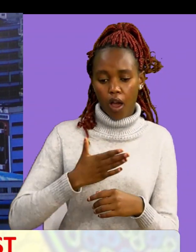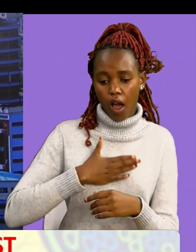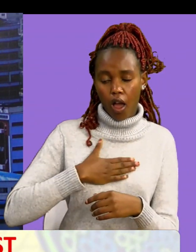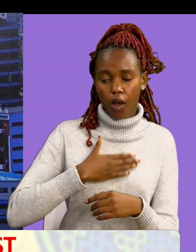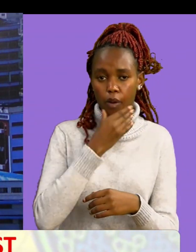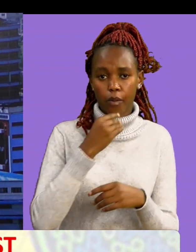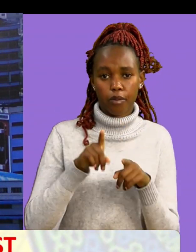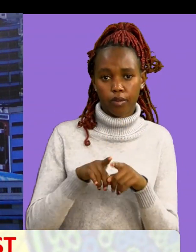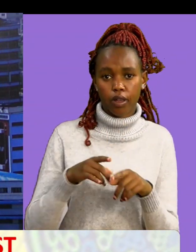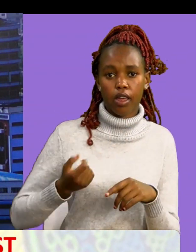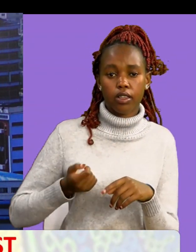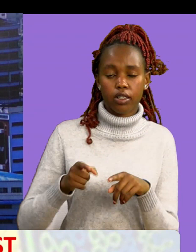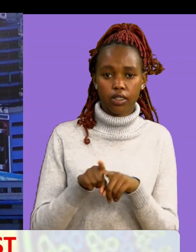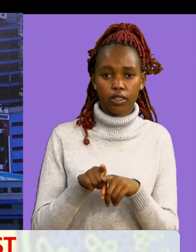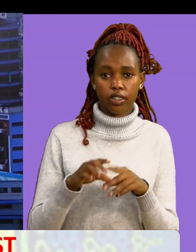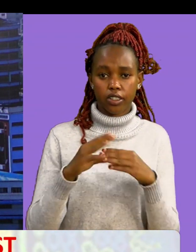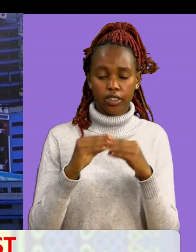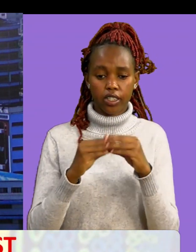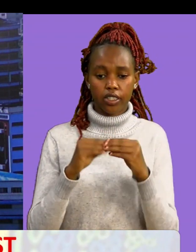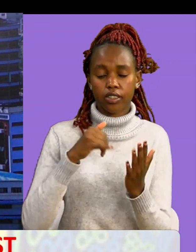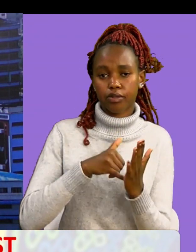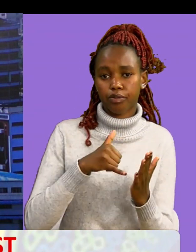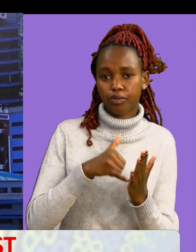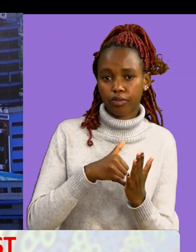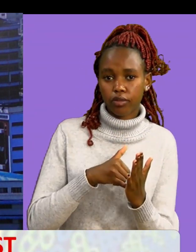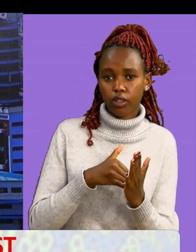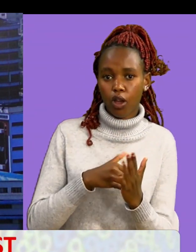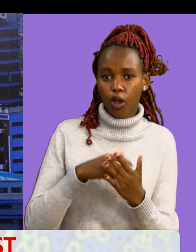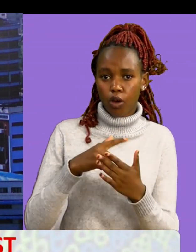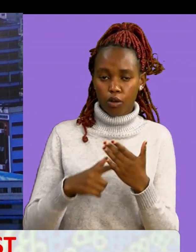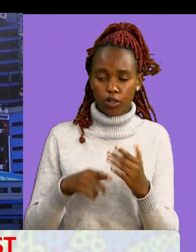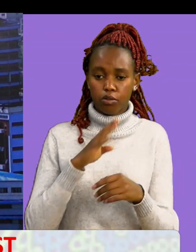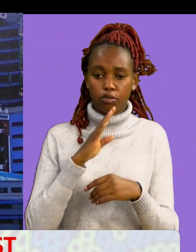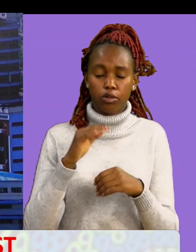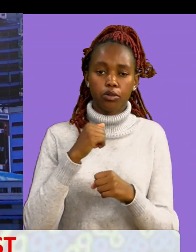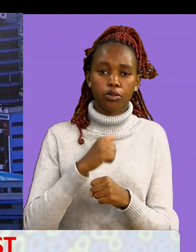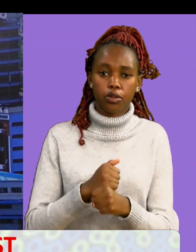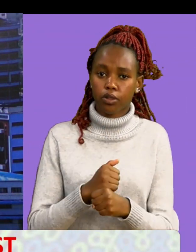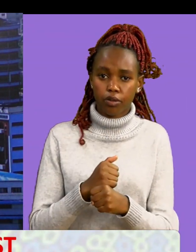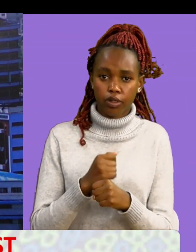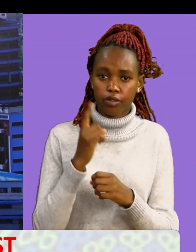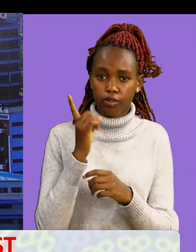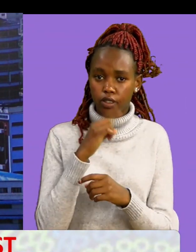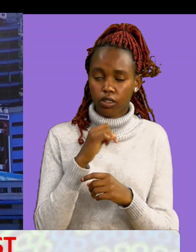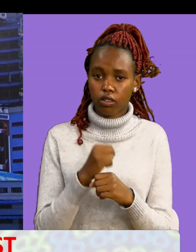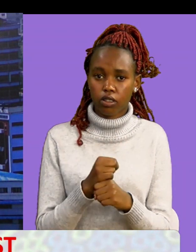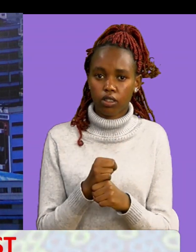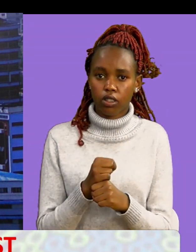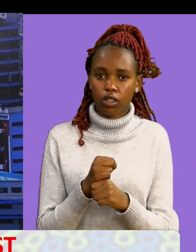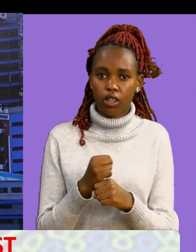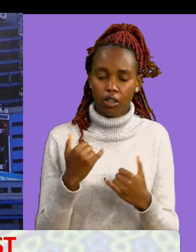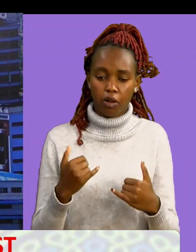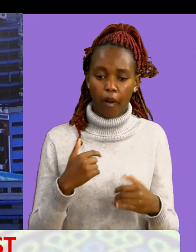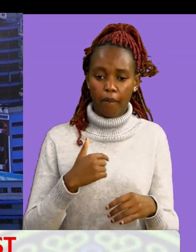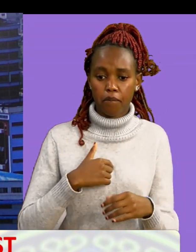an inclusive community, I want to plug you with what we've been doing. Kama sahi tumetoka acha nikwambie, sasa hata ni mama kutulia si